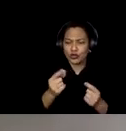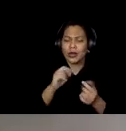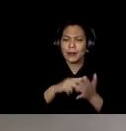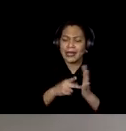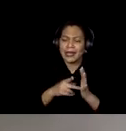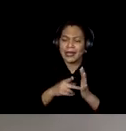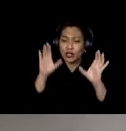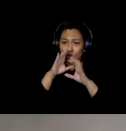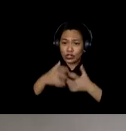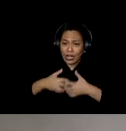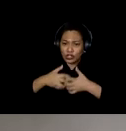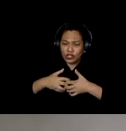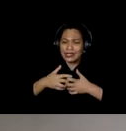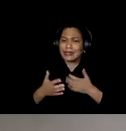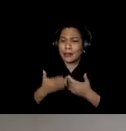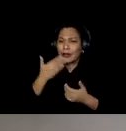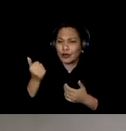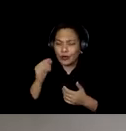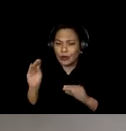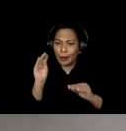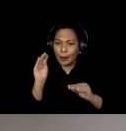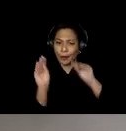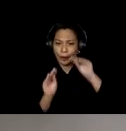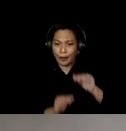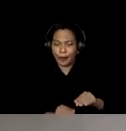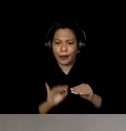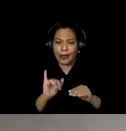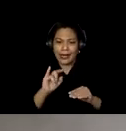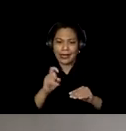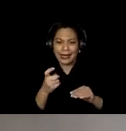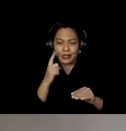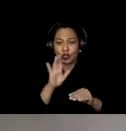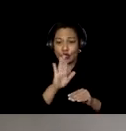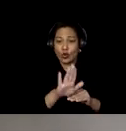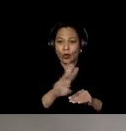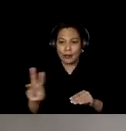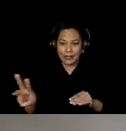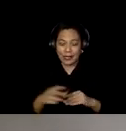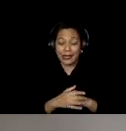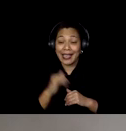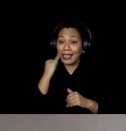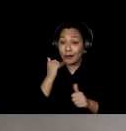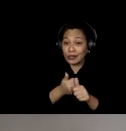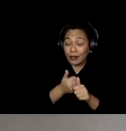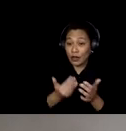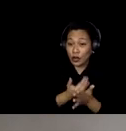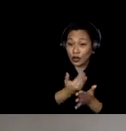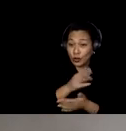faster. So instead of like sitting back and waiting for them to come find your website, especially if you're a new website,